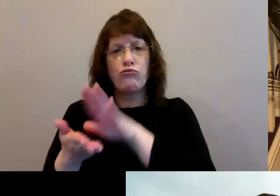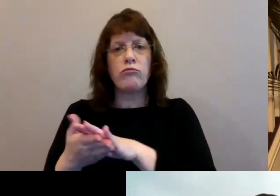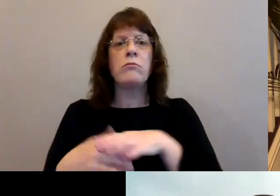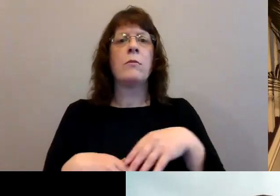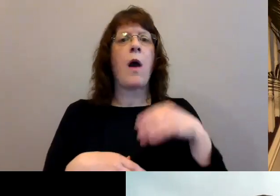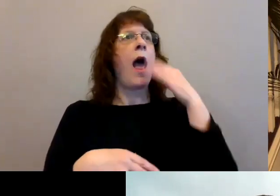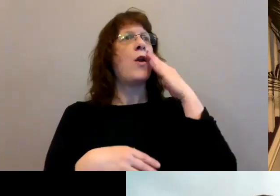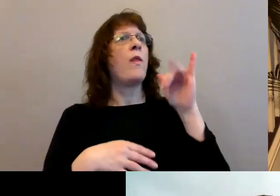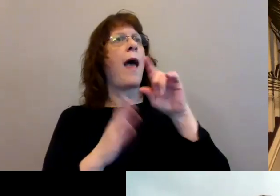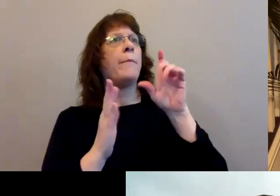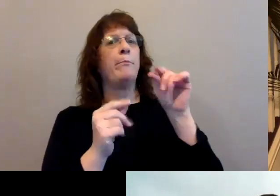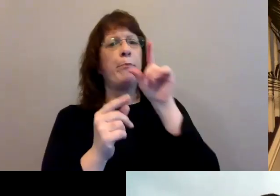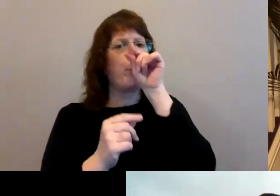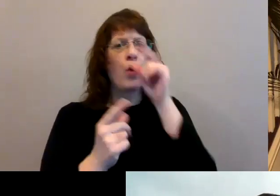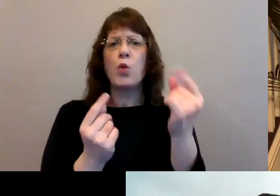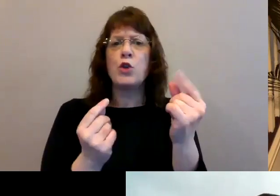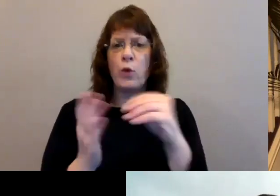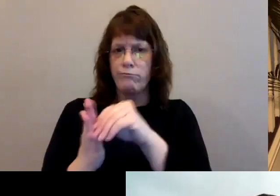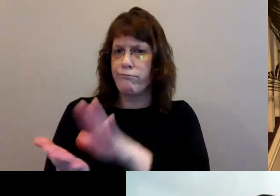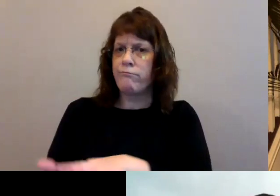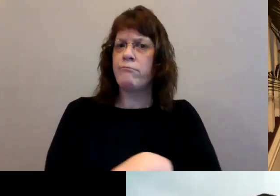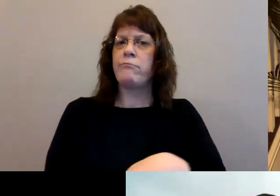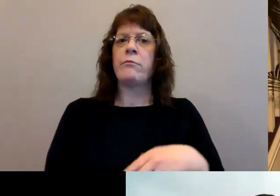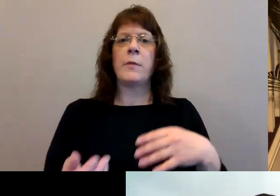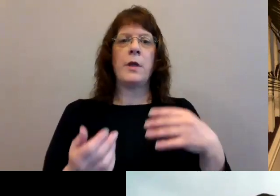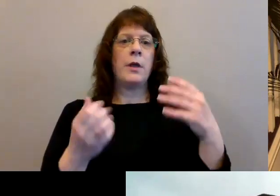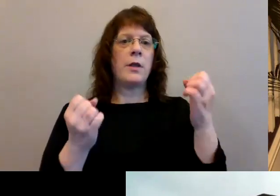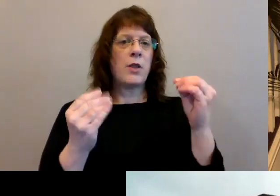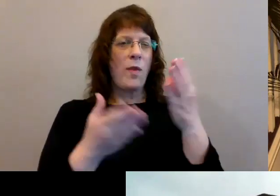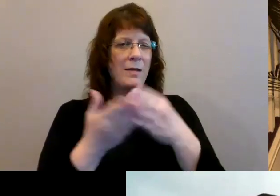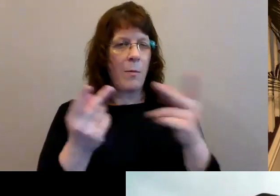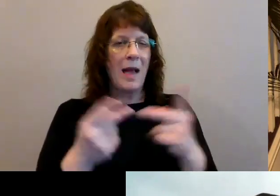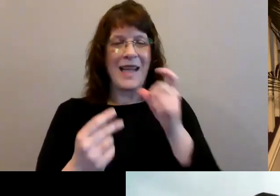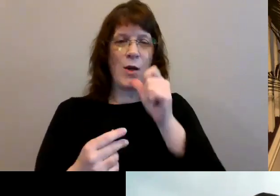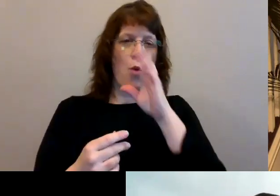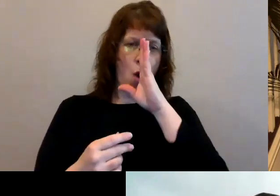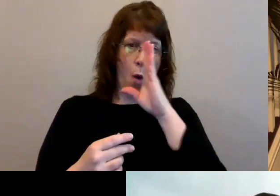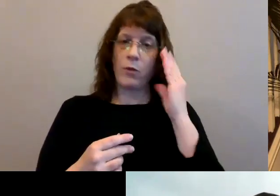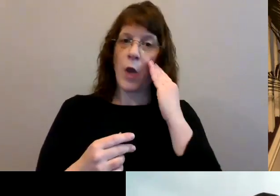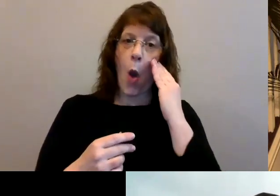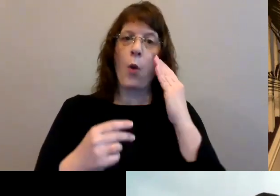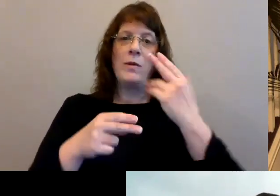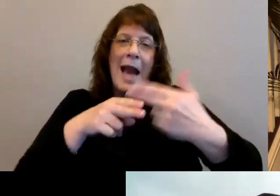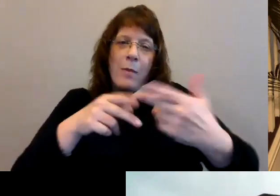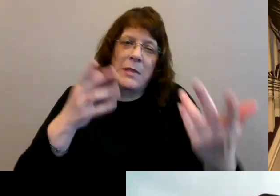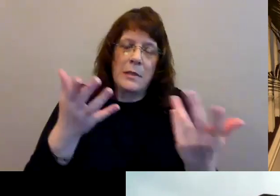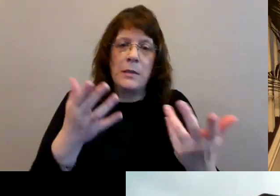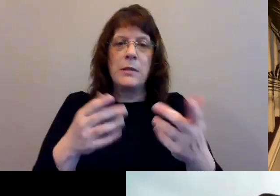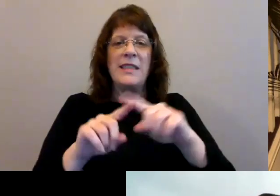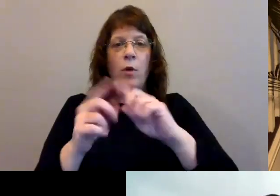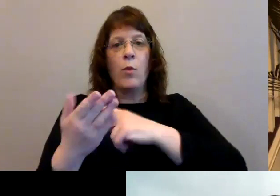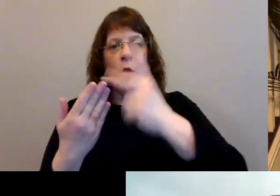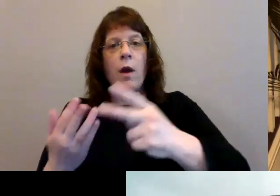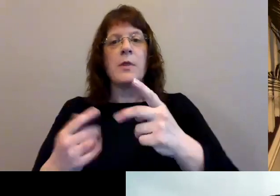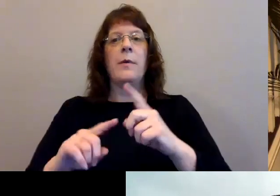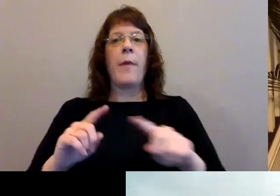places online where you can, and I don't, off the top of my head, don't know the names of these different programs, but